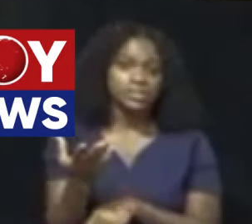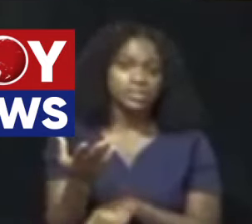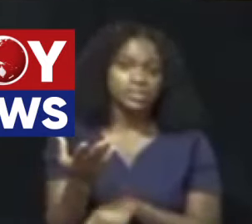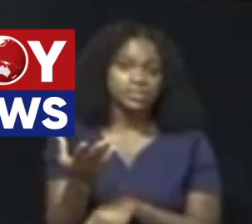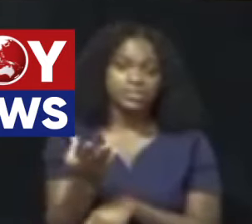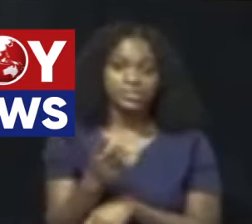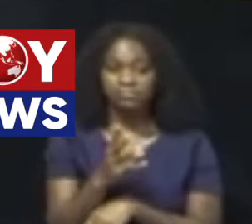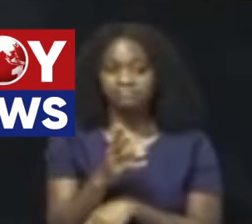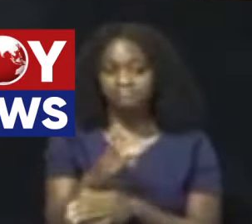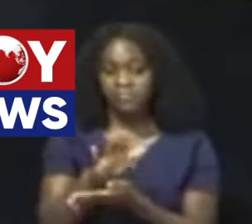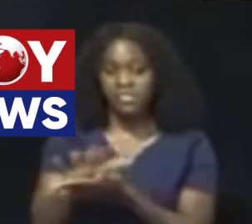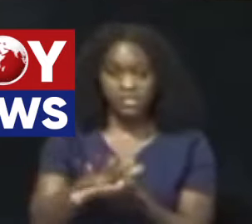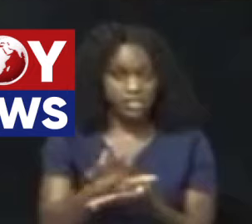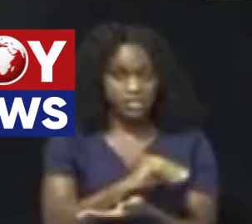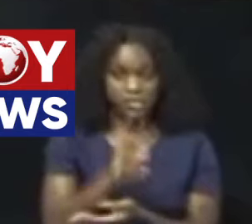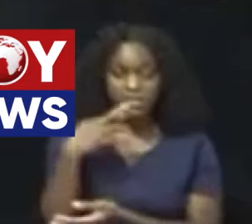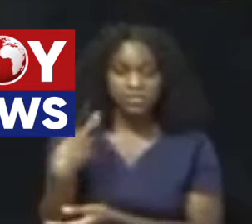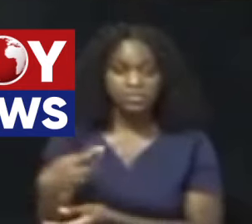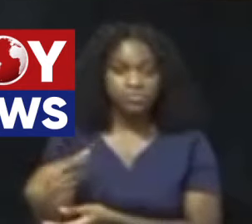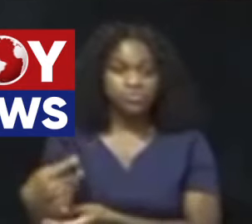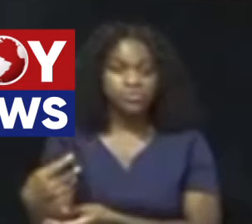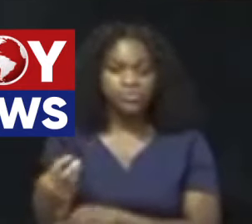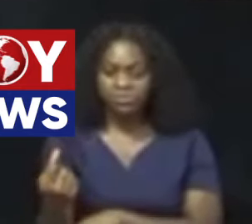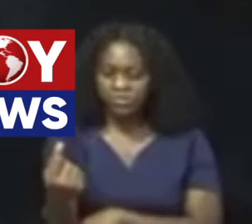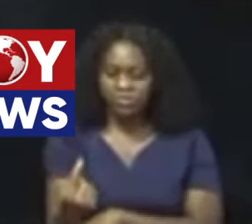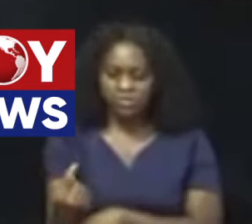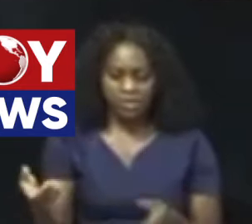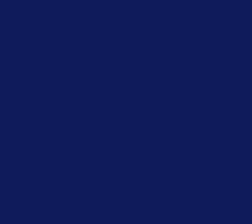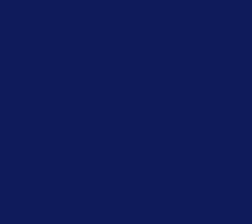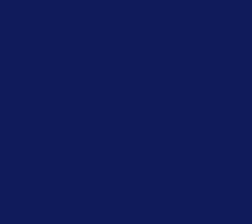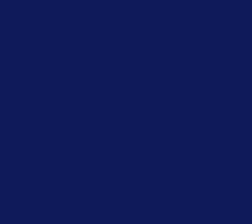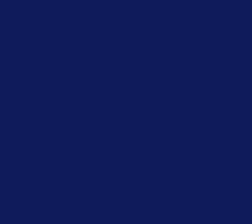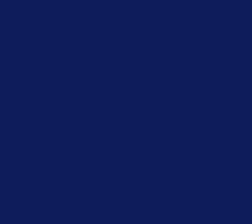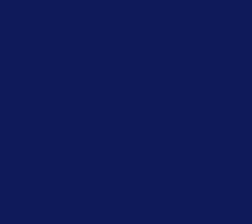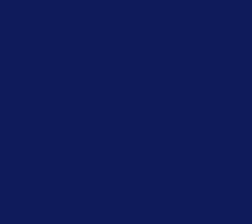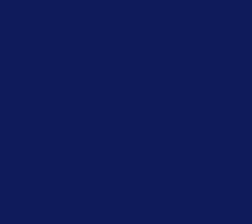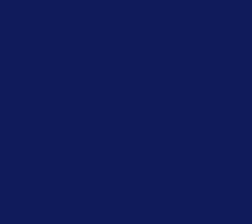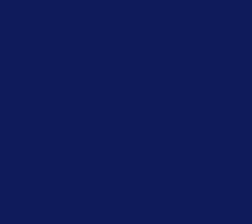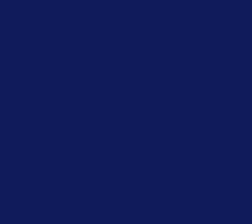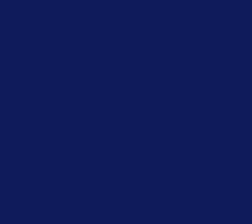sanitation and water resources to appear before us and appear.